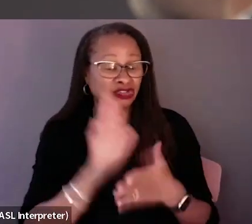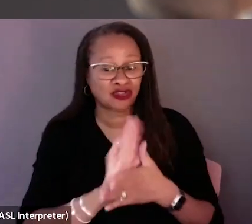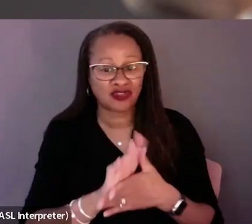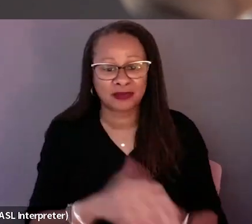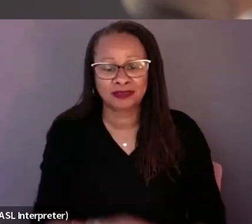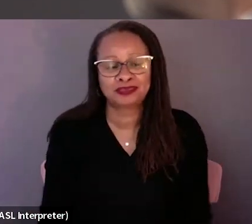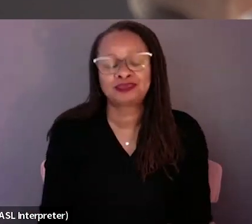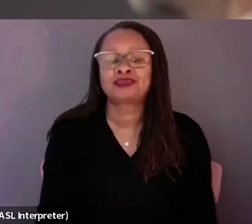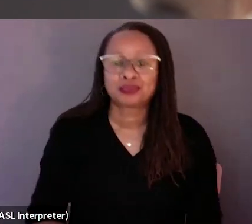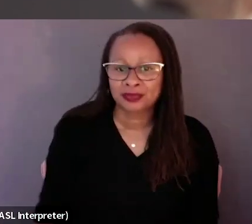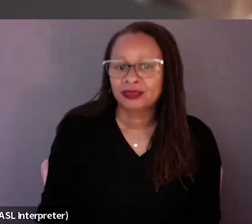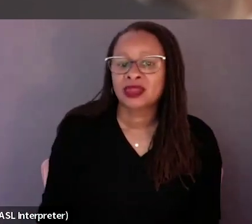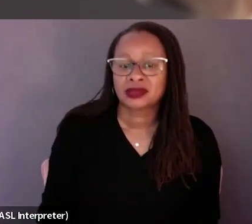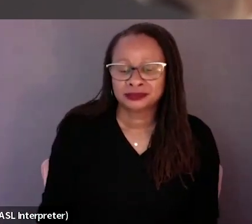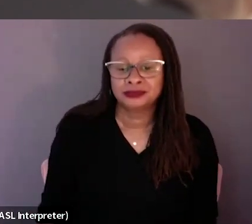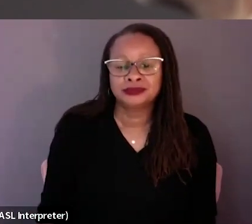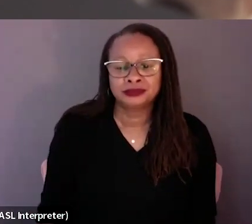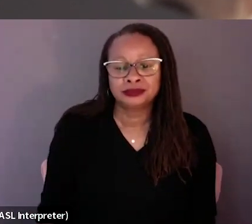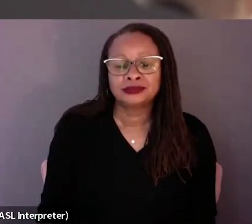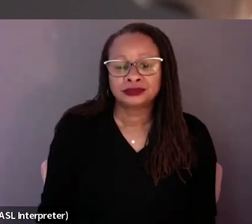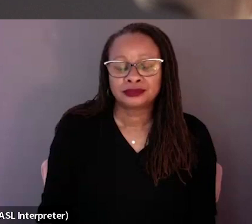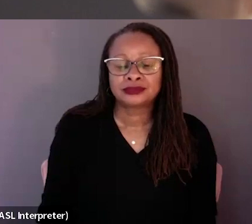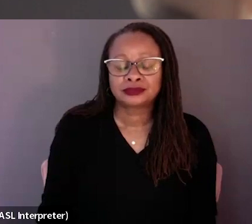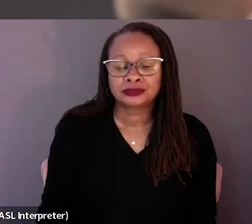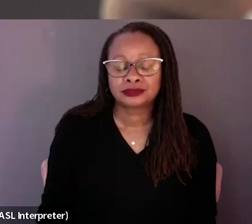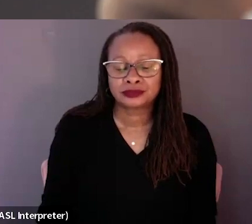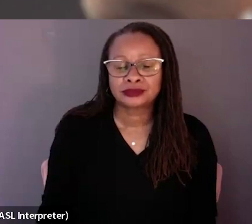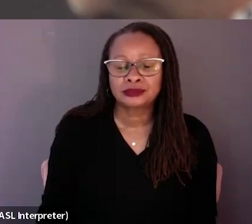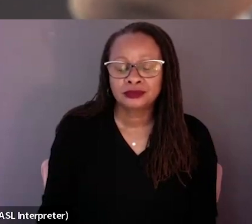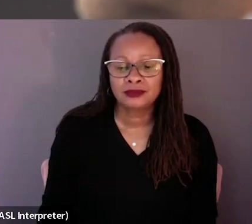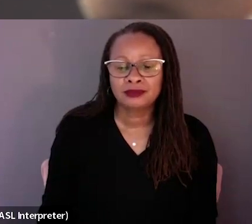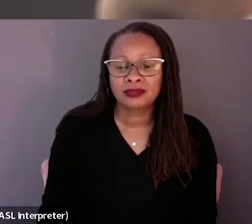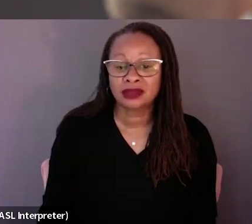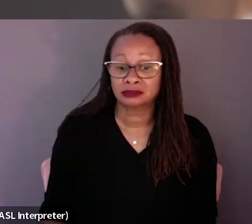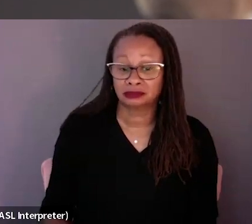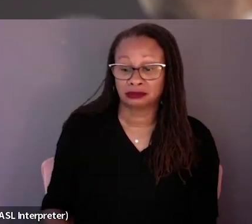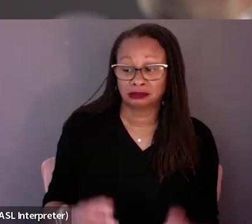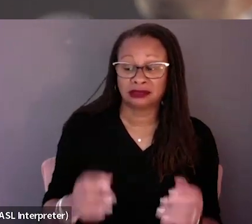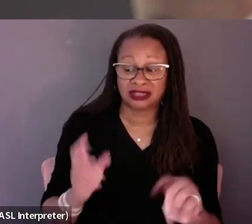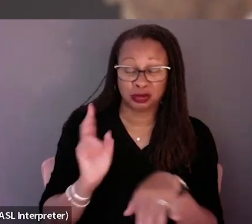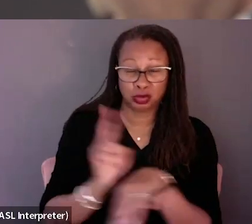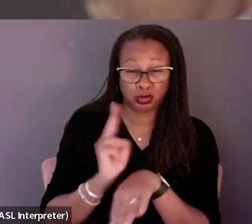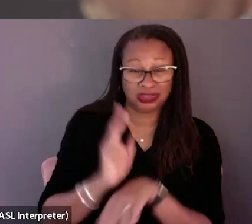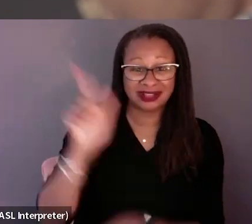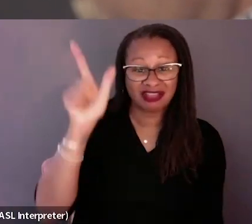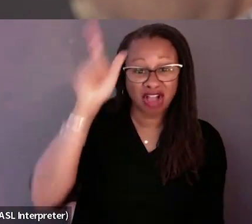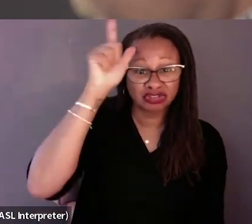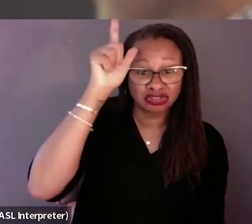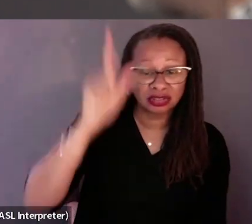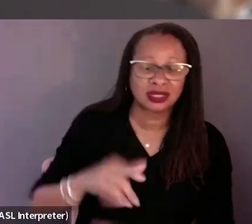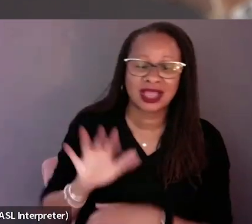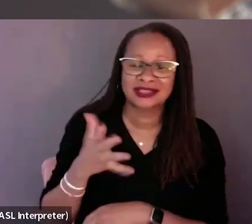Yeah, it's like I think, because if you think like on logical level, it's kind of